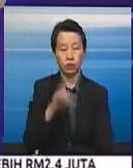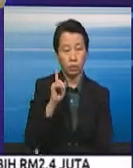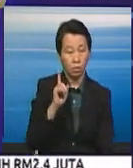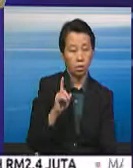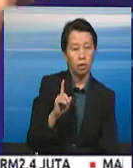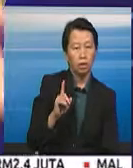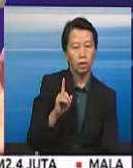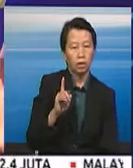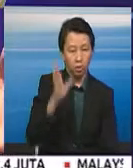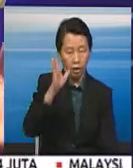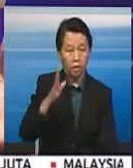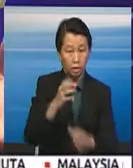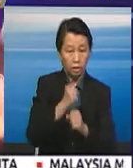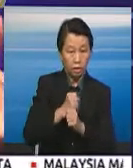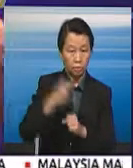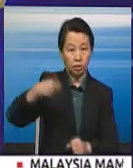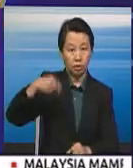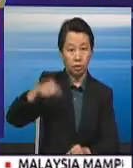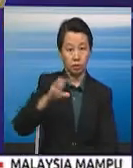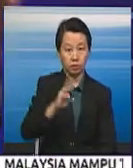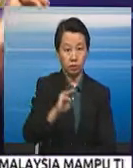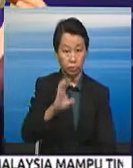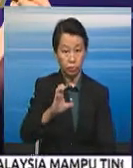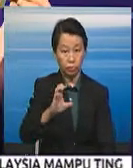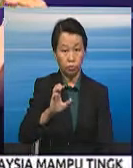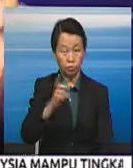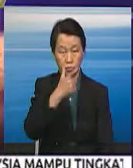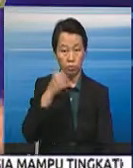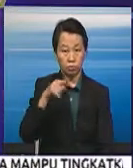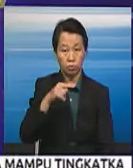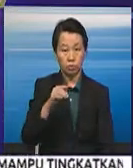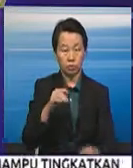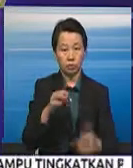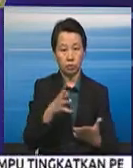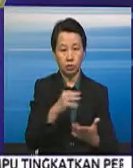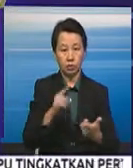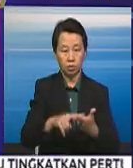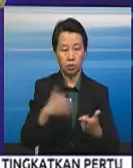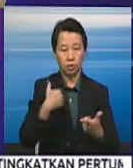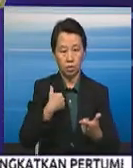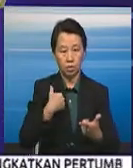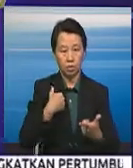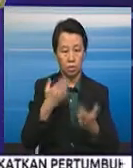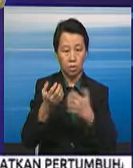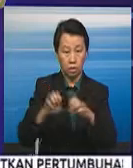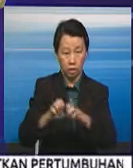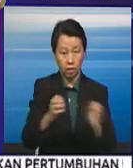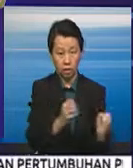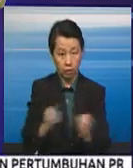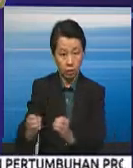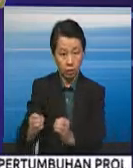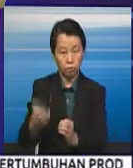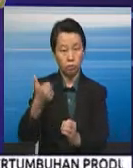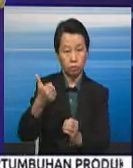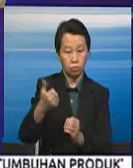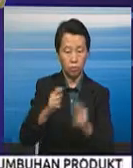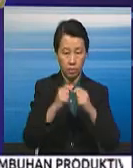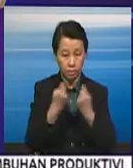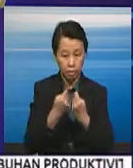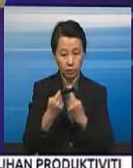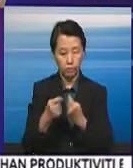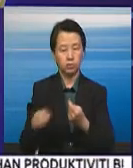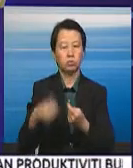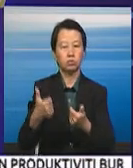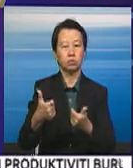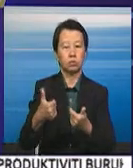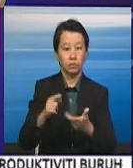the you will get quality emceeing because it will all pan out in the long run, and you have event organizers or event management teams who will